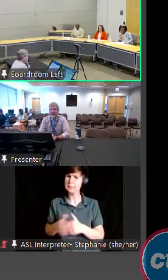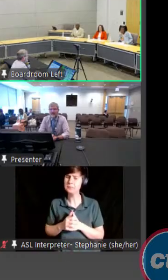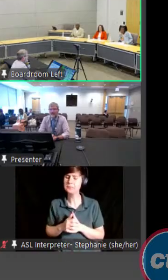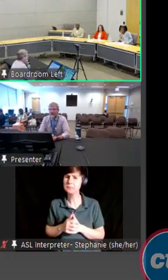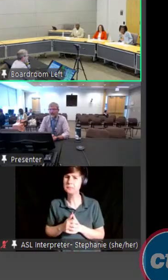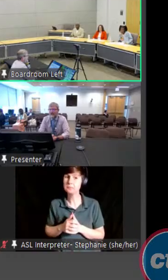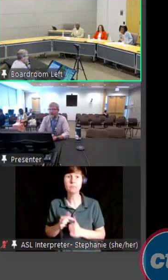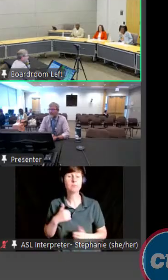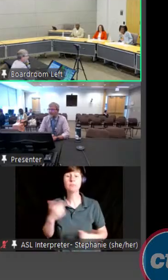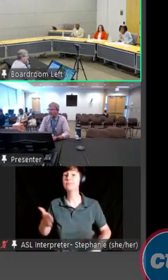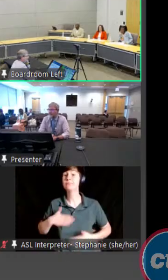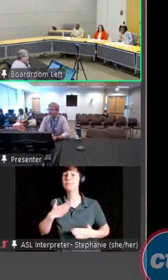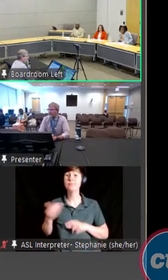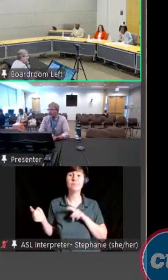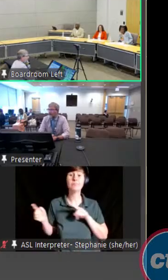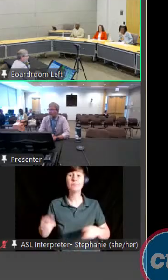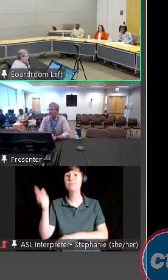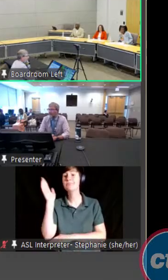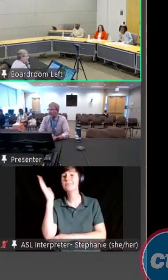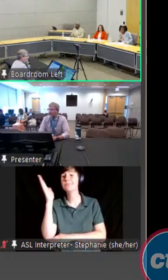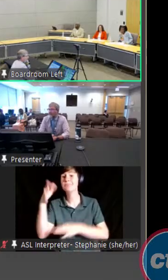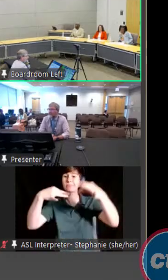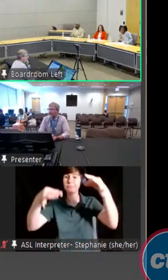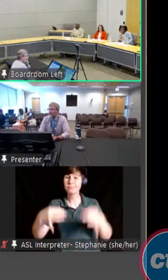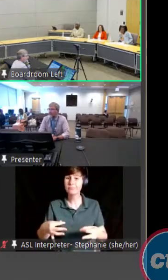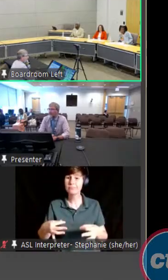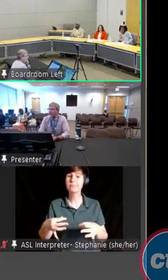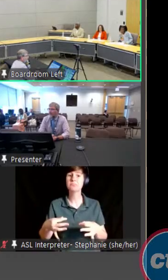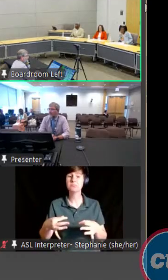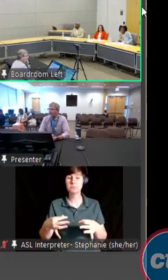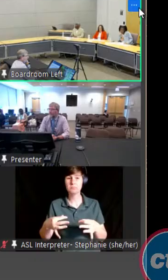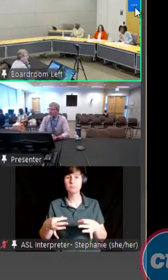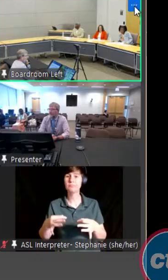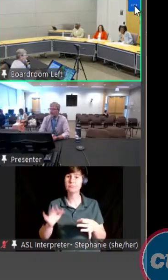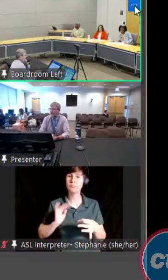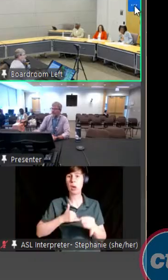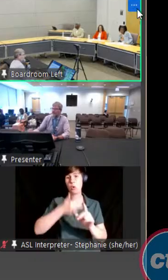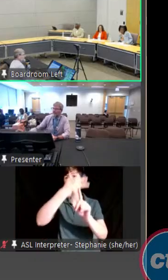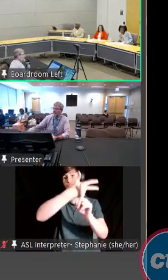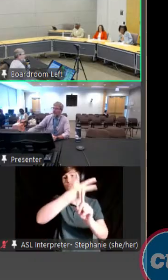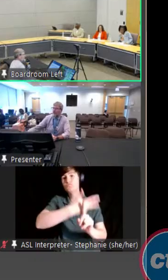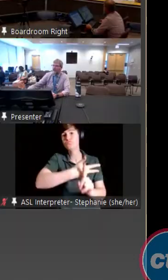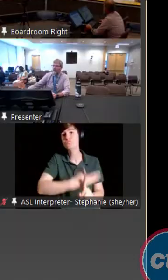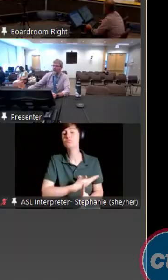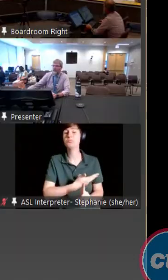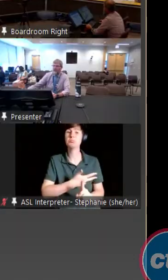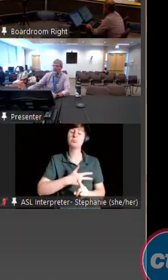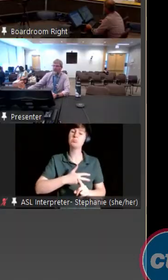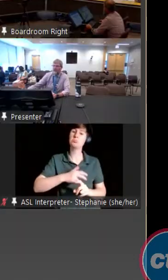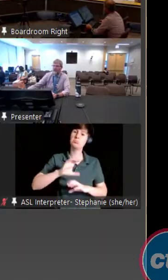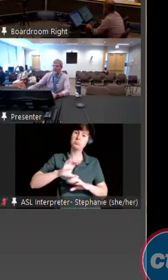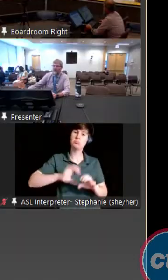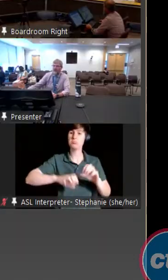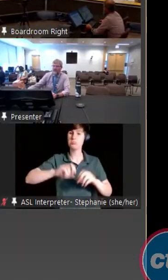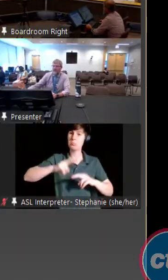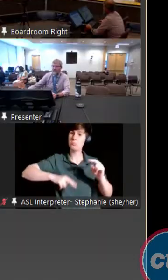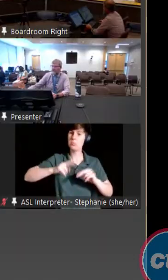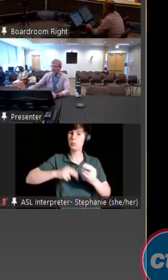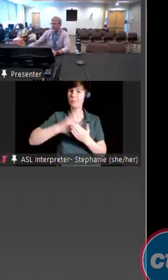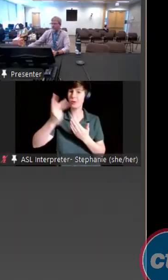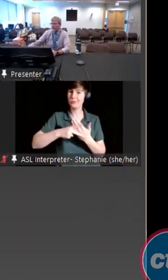here and provide this update on your quarterly basis on our major construction projects. So I will move into the presentation.